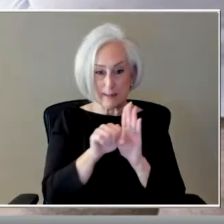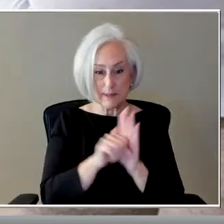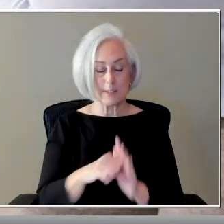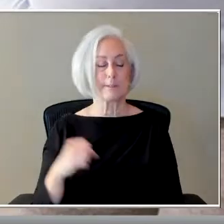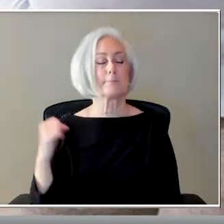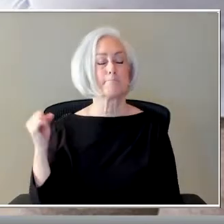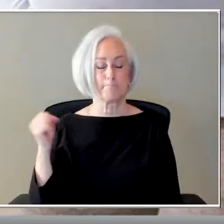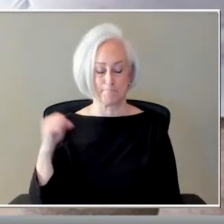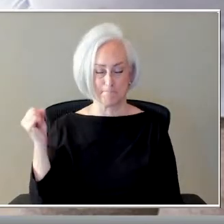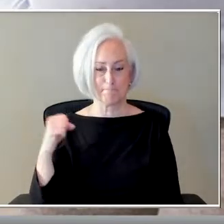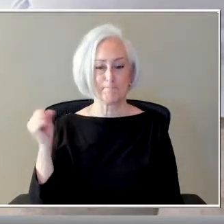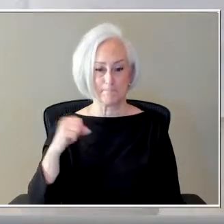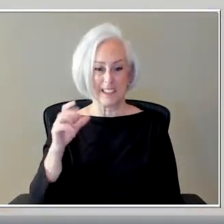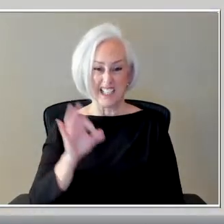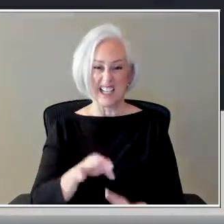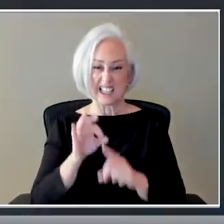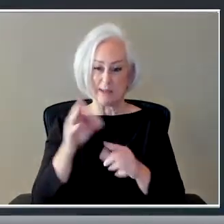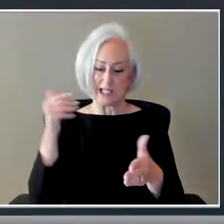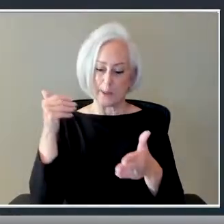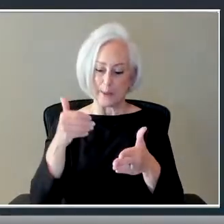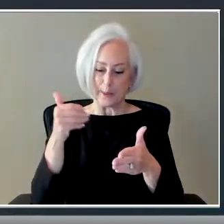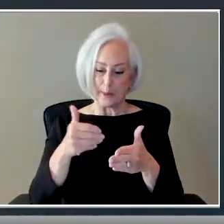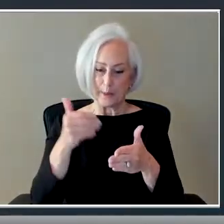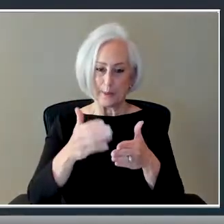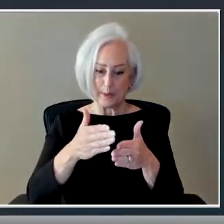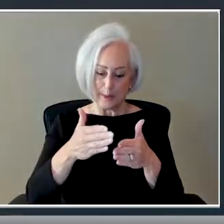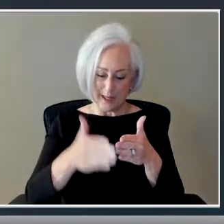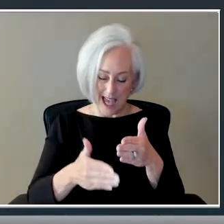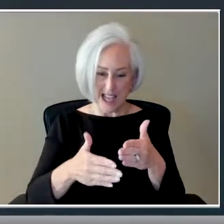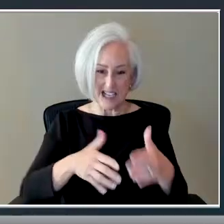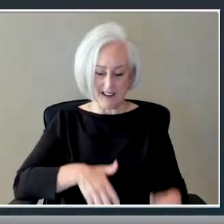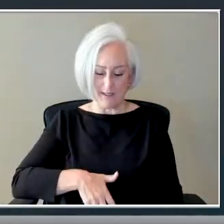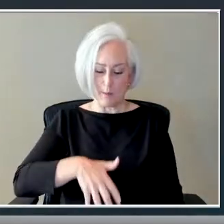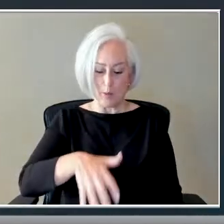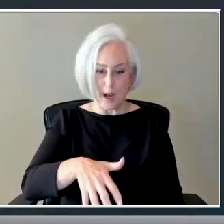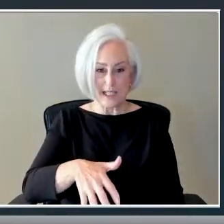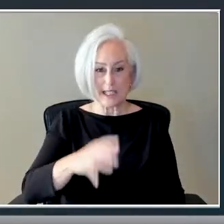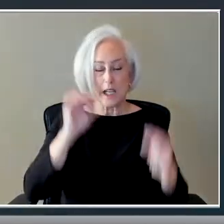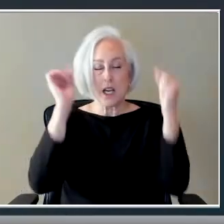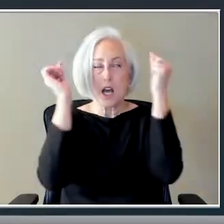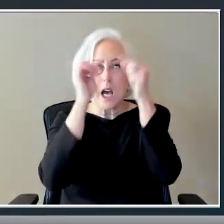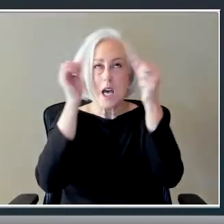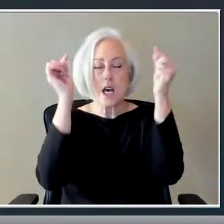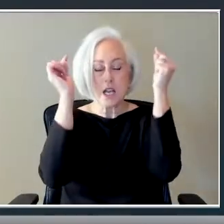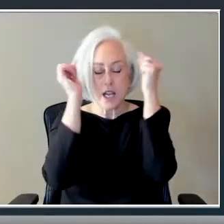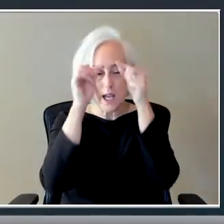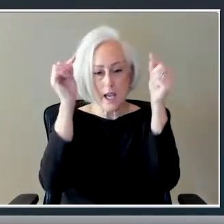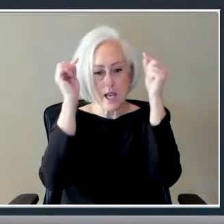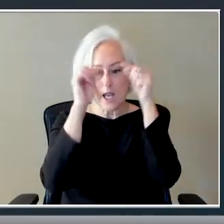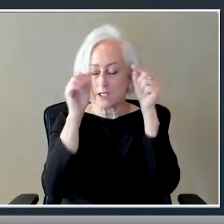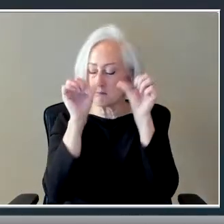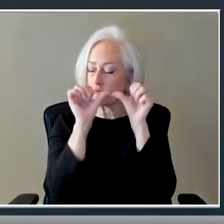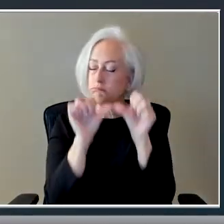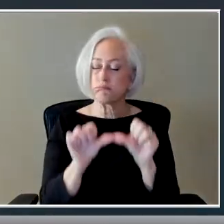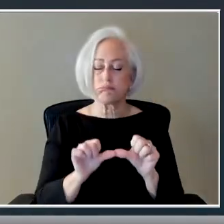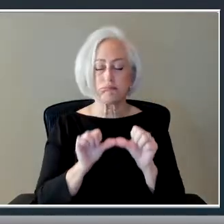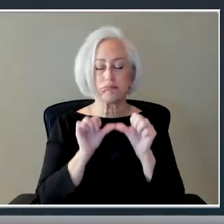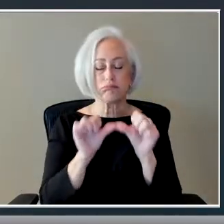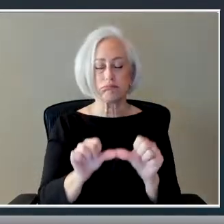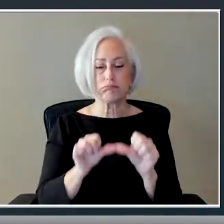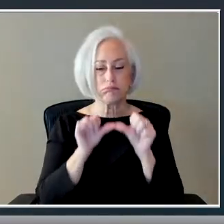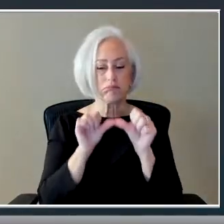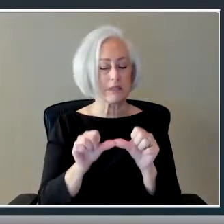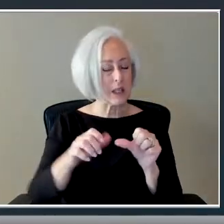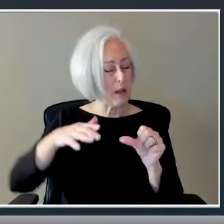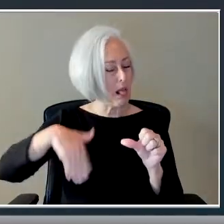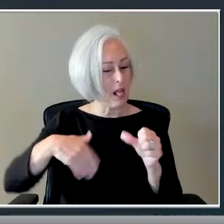Yes, especially towards the end of my pregnancy. I had headaches that would not go away. A lot of